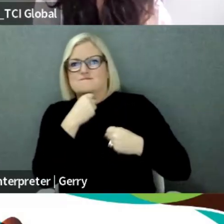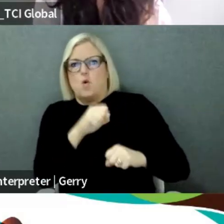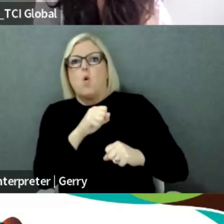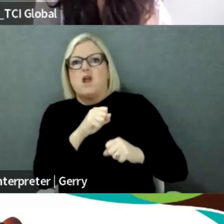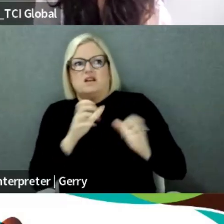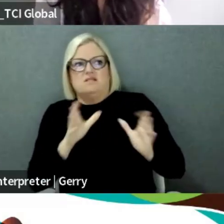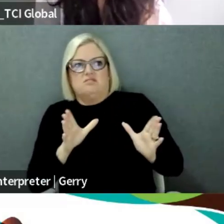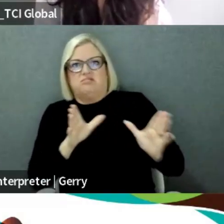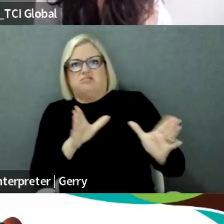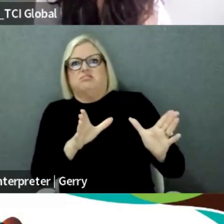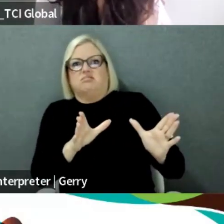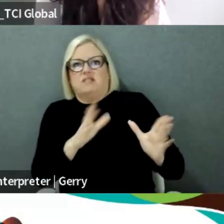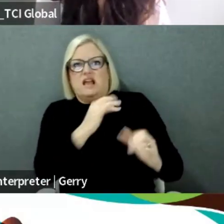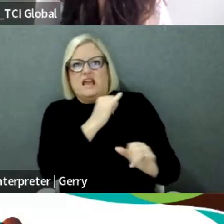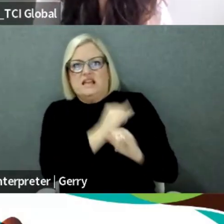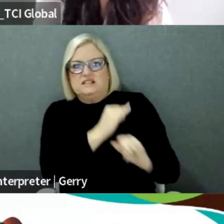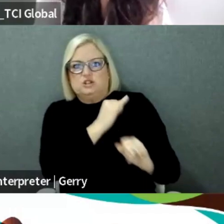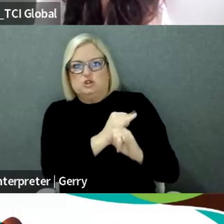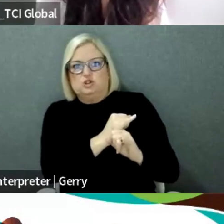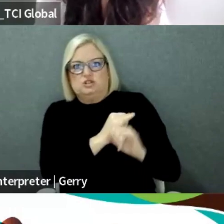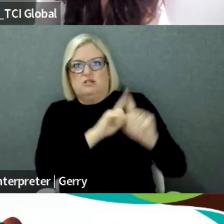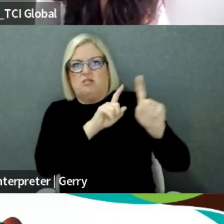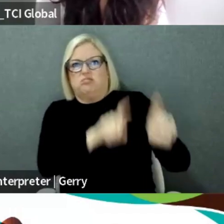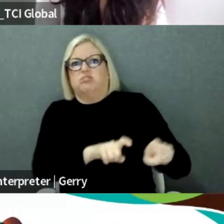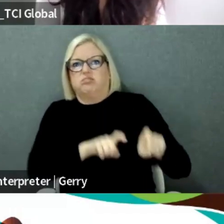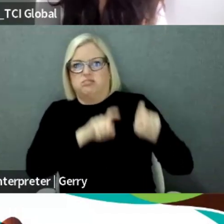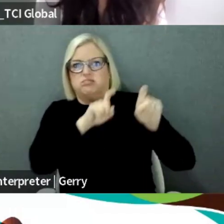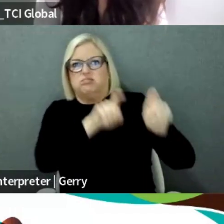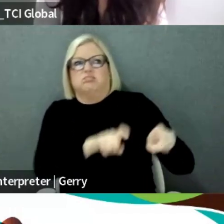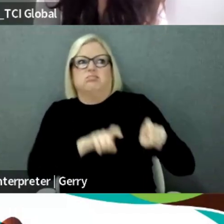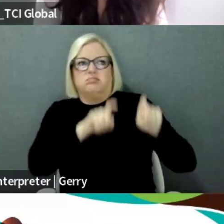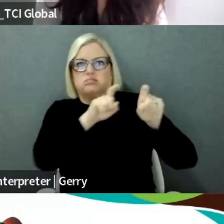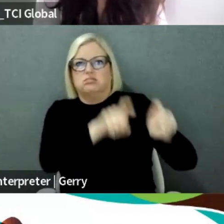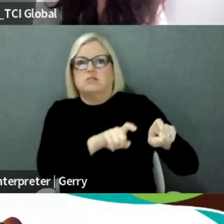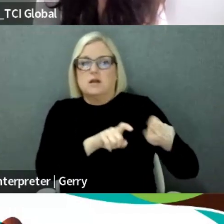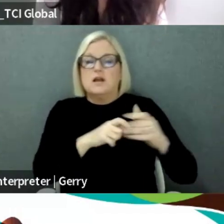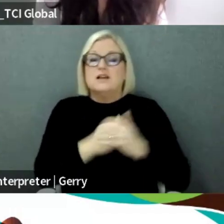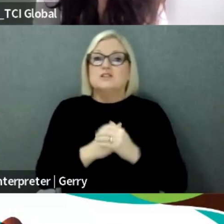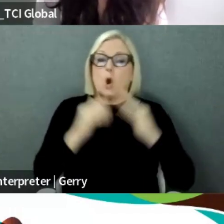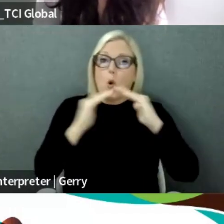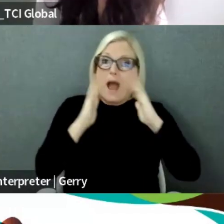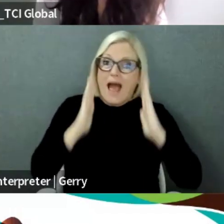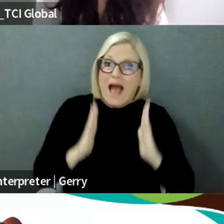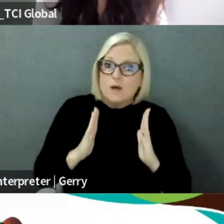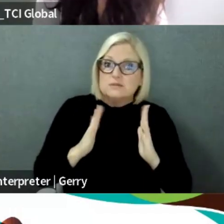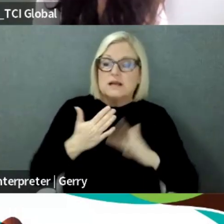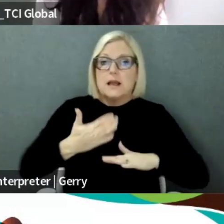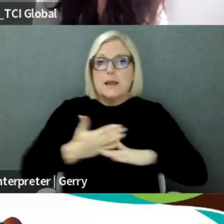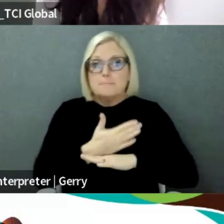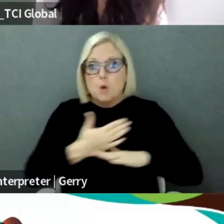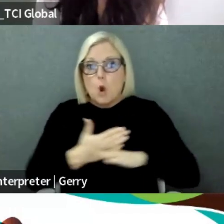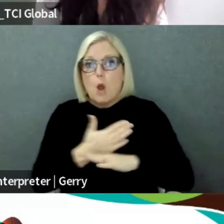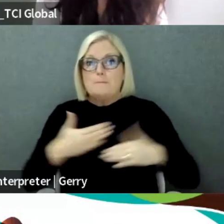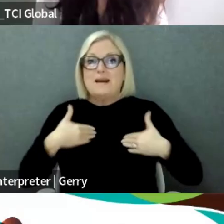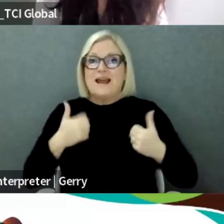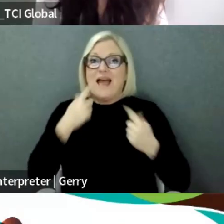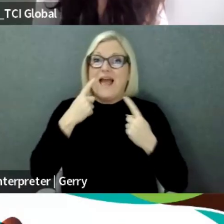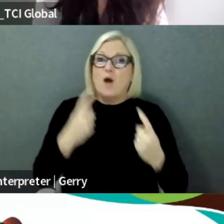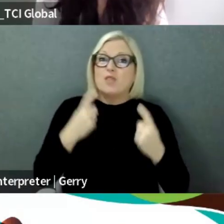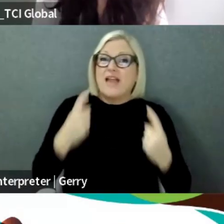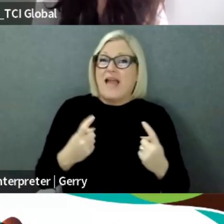institutionalised because mainstream systems, social protection, housing, employment, healthcare, are not accessible, and they're